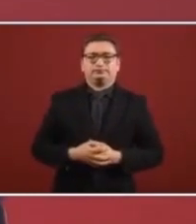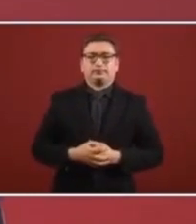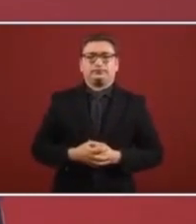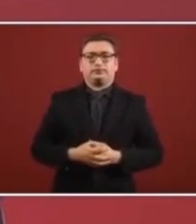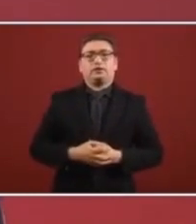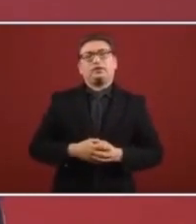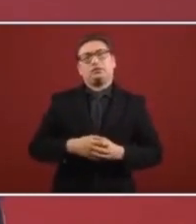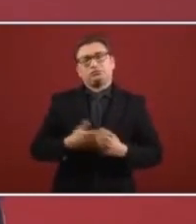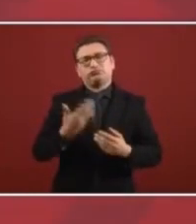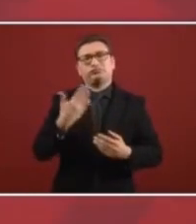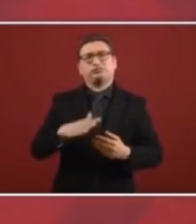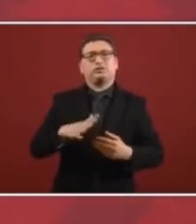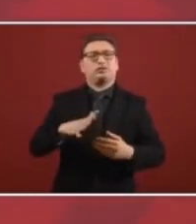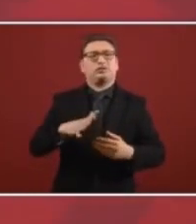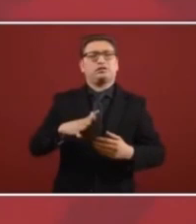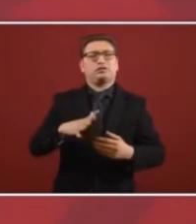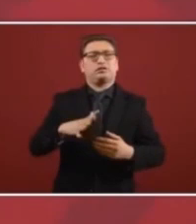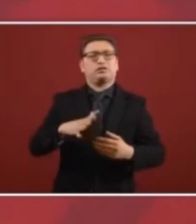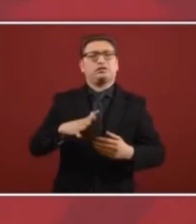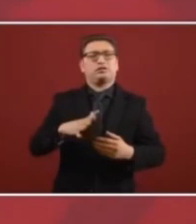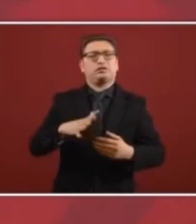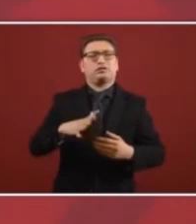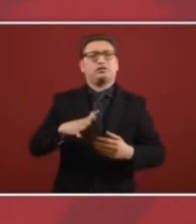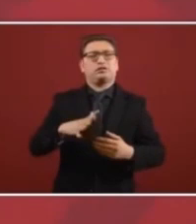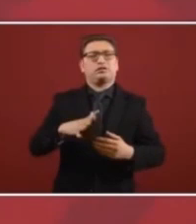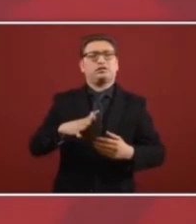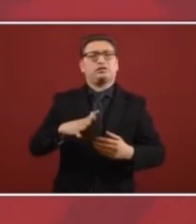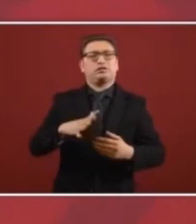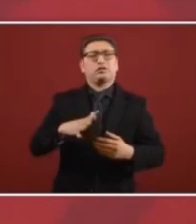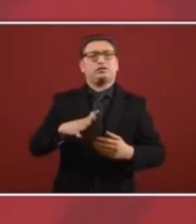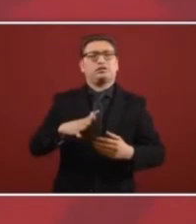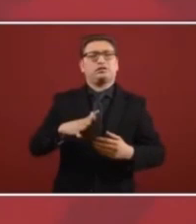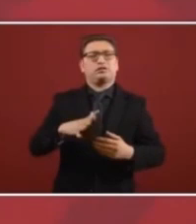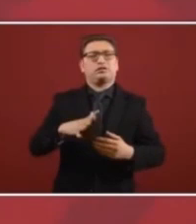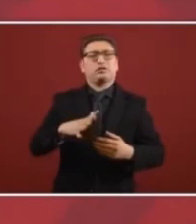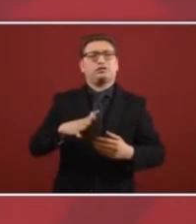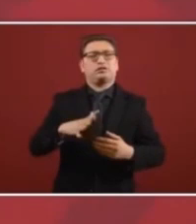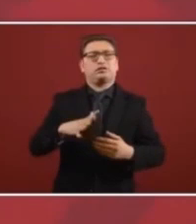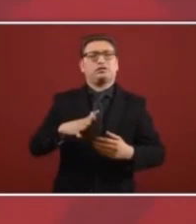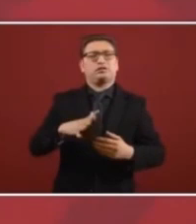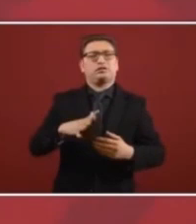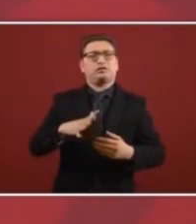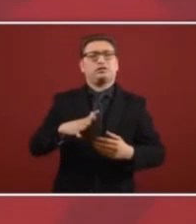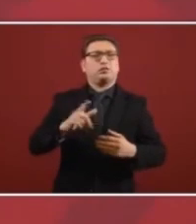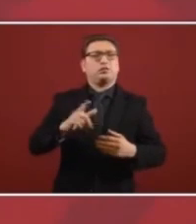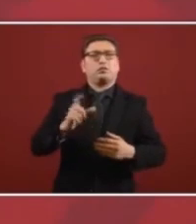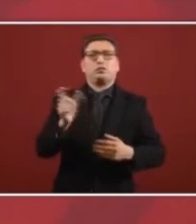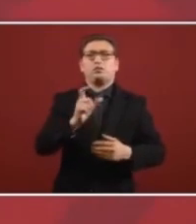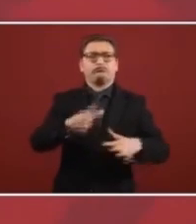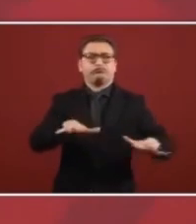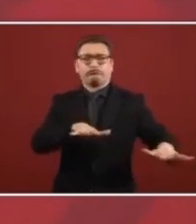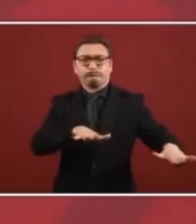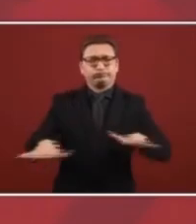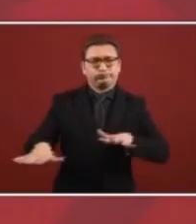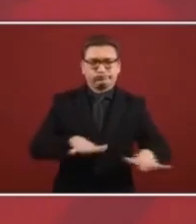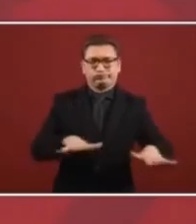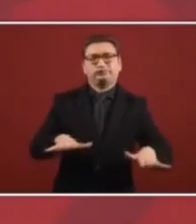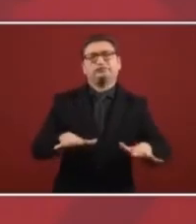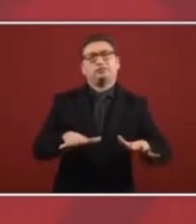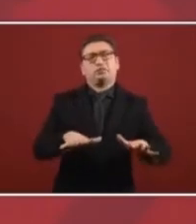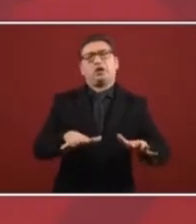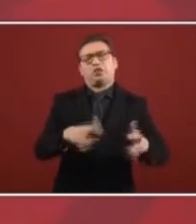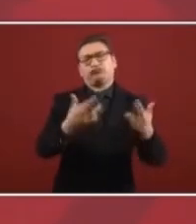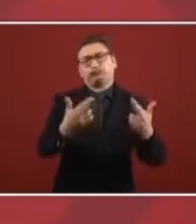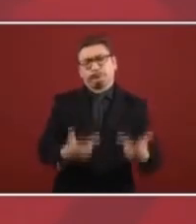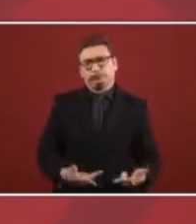De sismos. by seismic activity or earthquakes. Ya